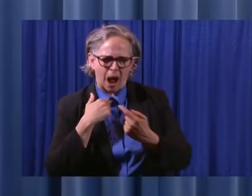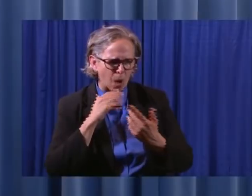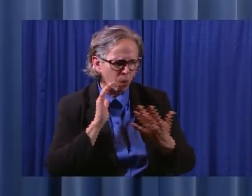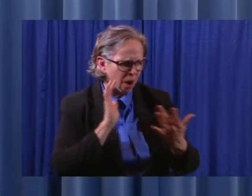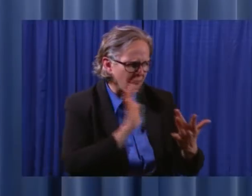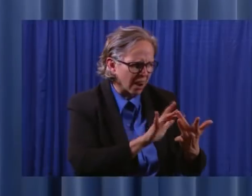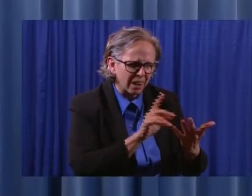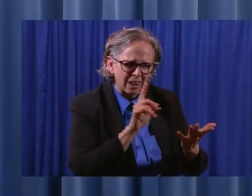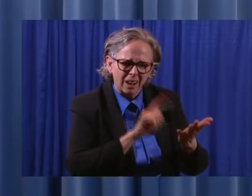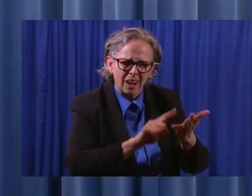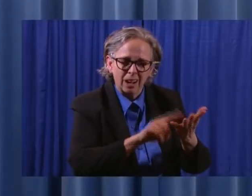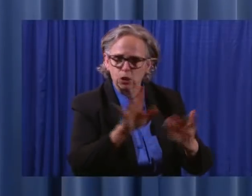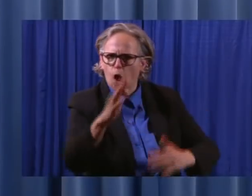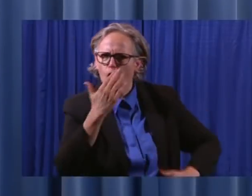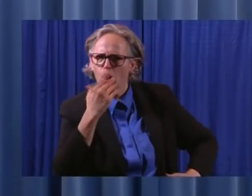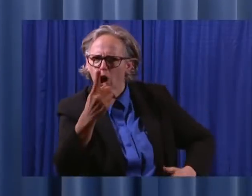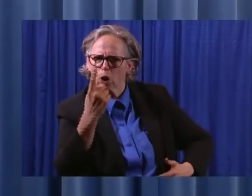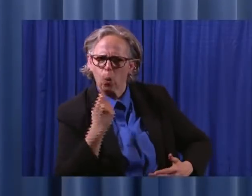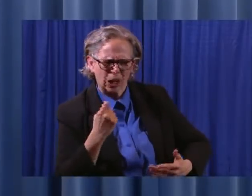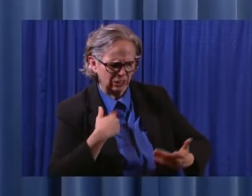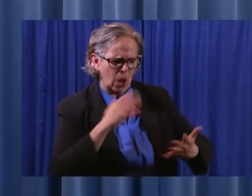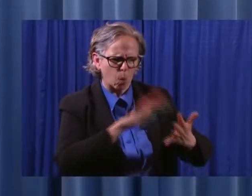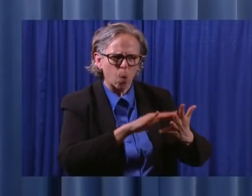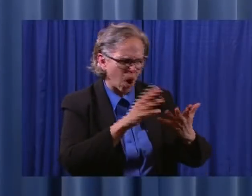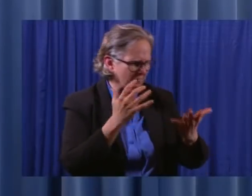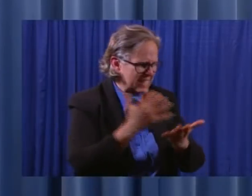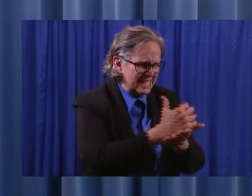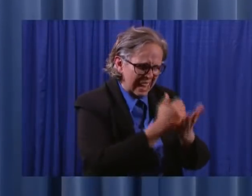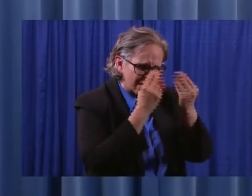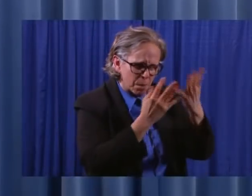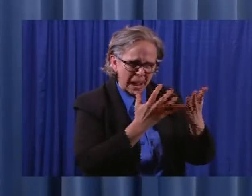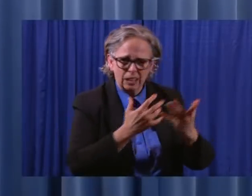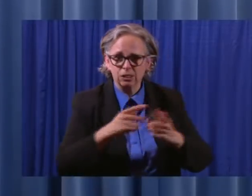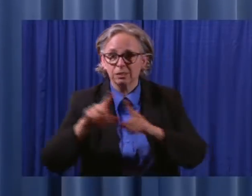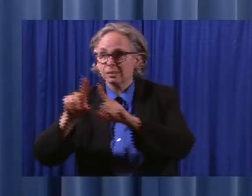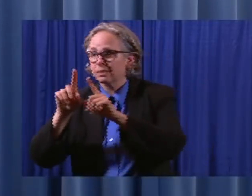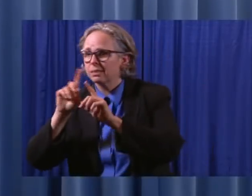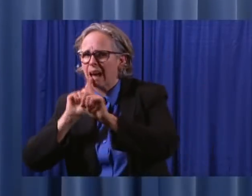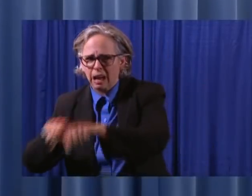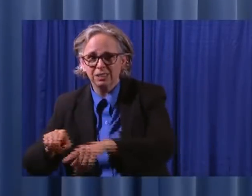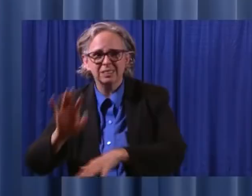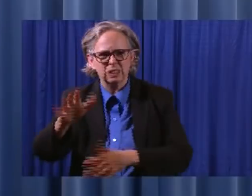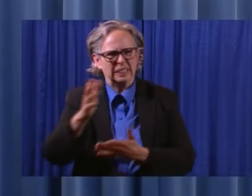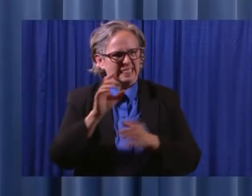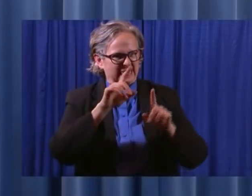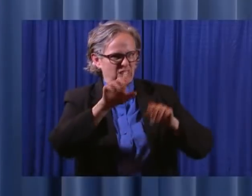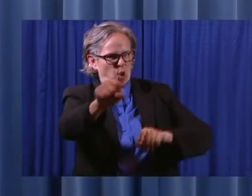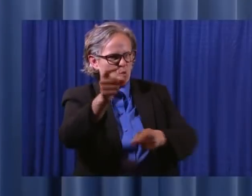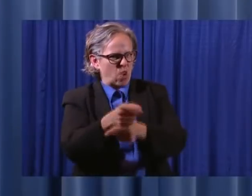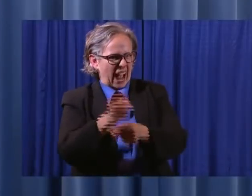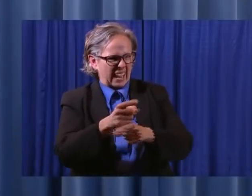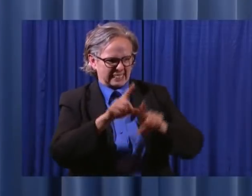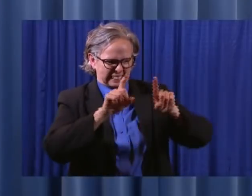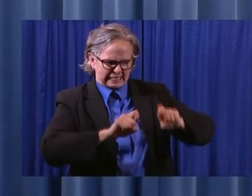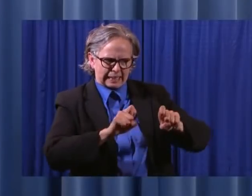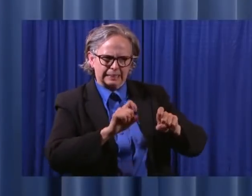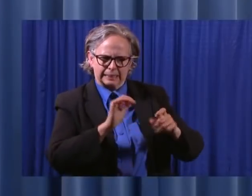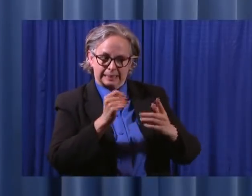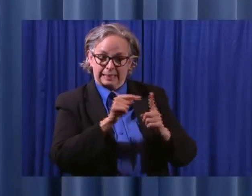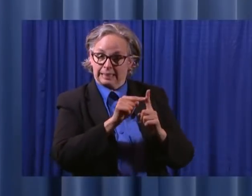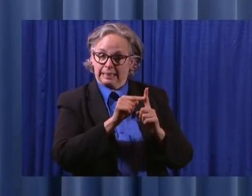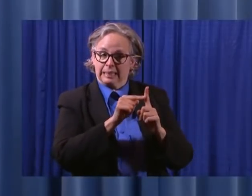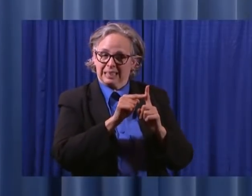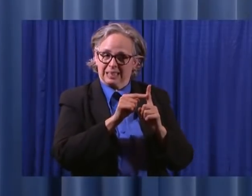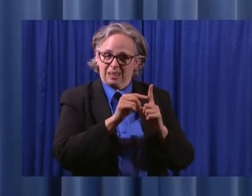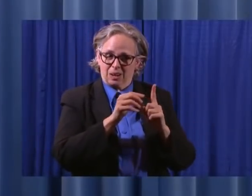is very important. Testing is one part of this, but testing doesn't do much good, doesn't do as much good as it should unless